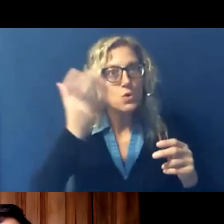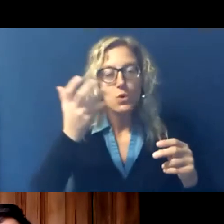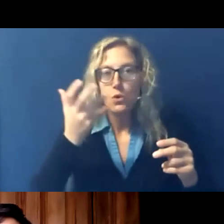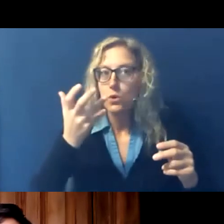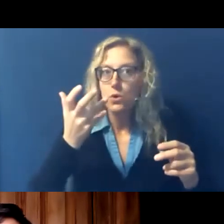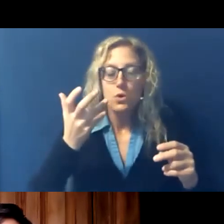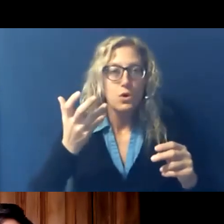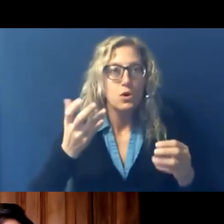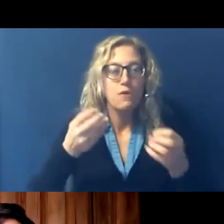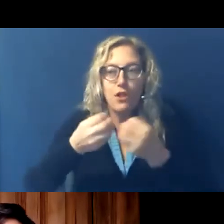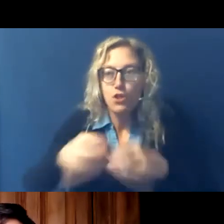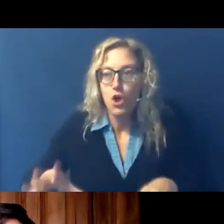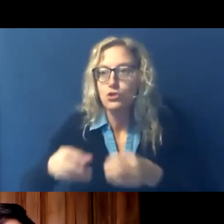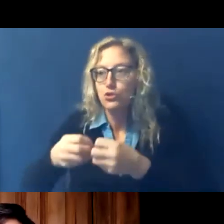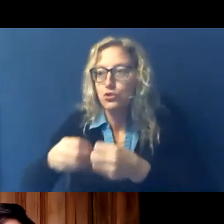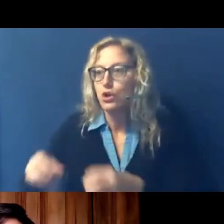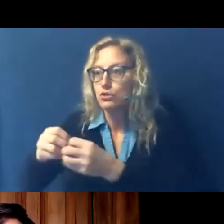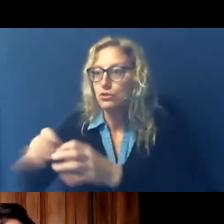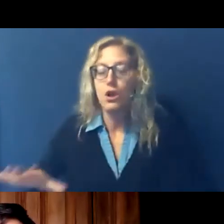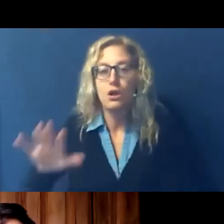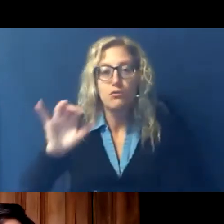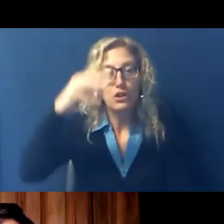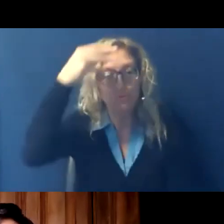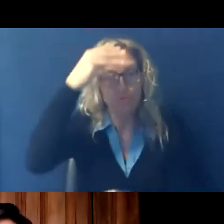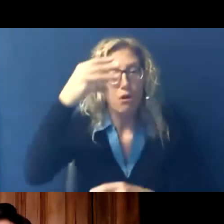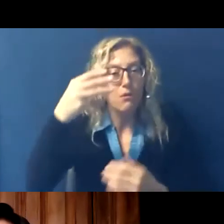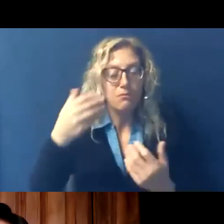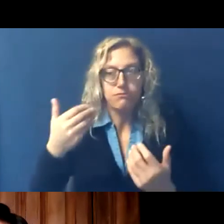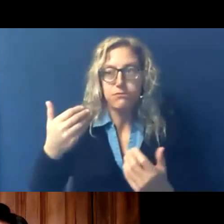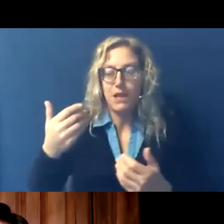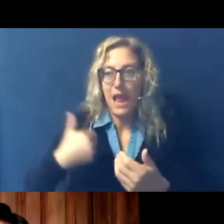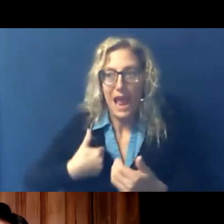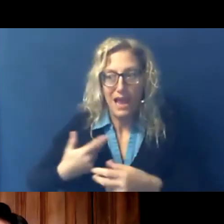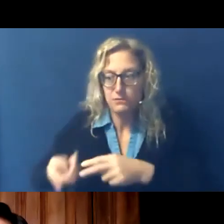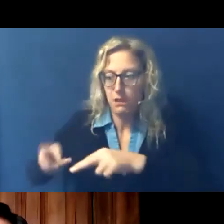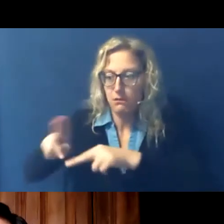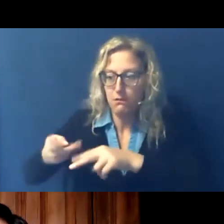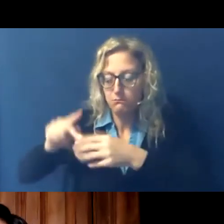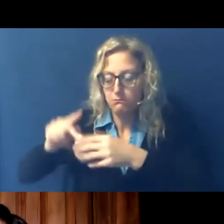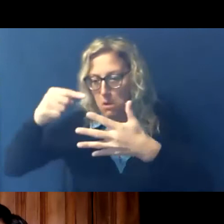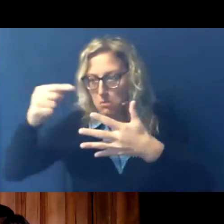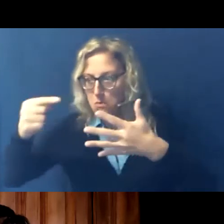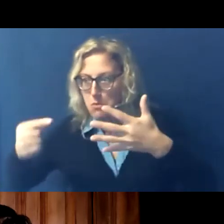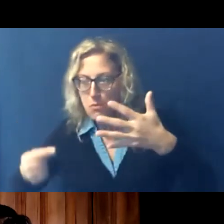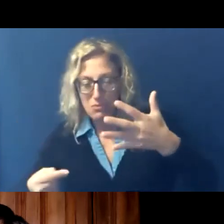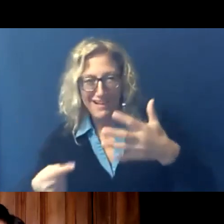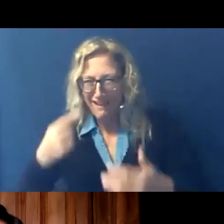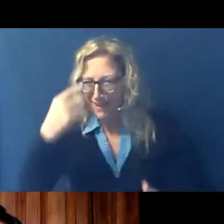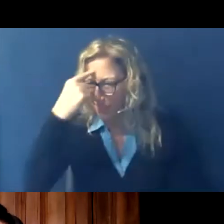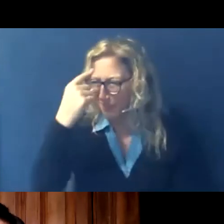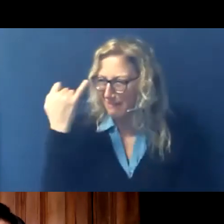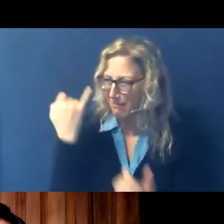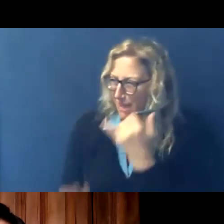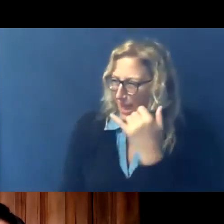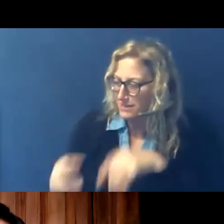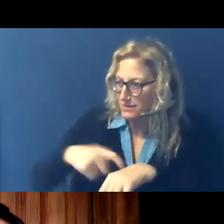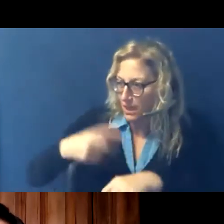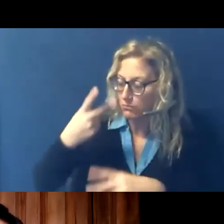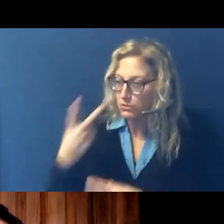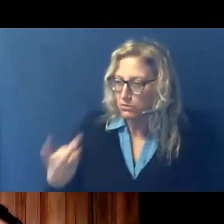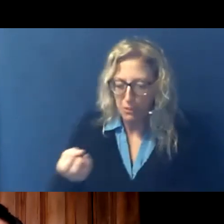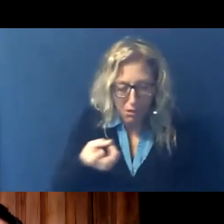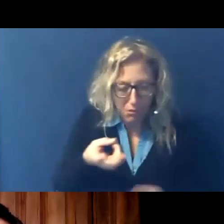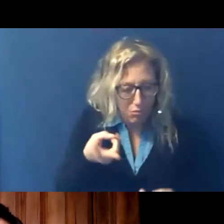of losses that the Trump campaign has racked up over the last few weeks. I think at last count, they had